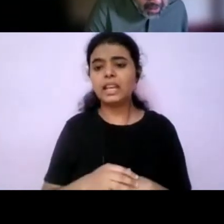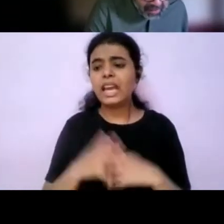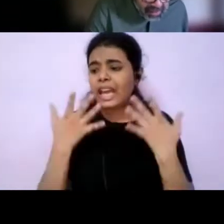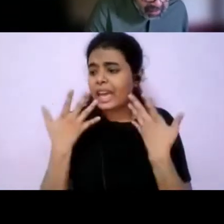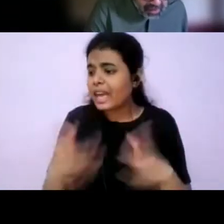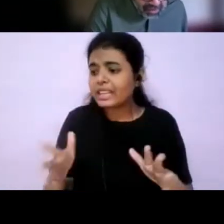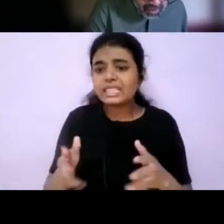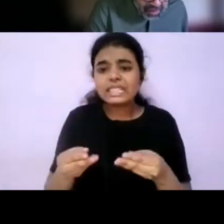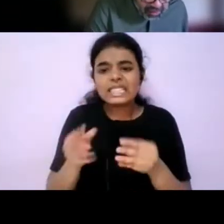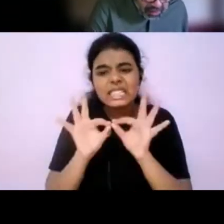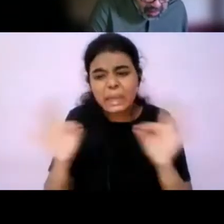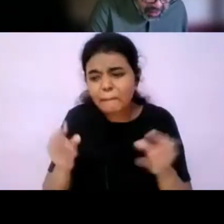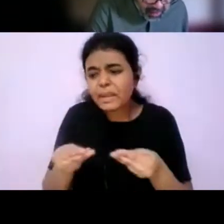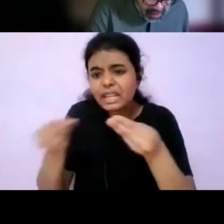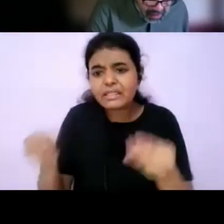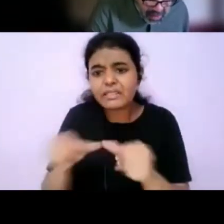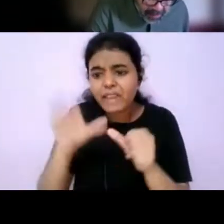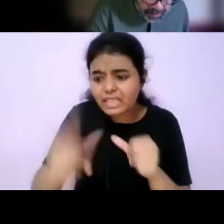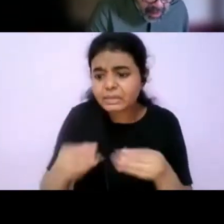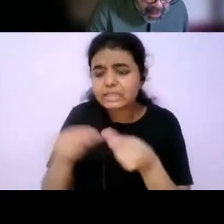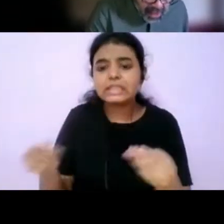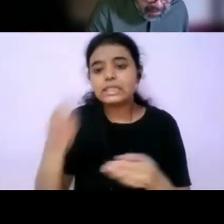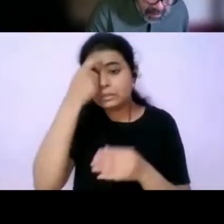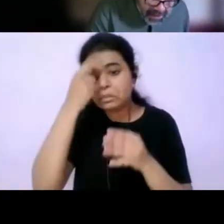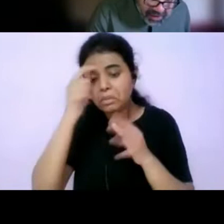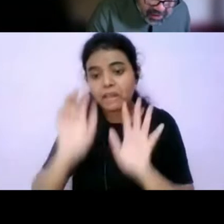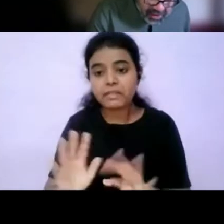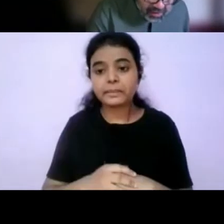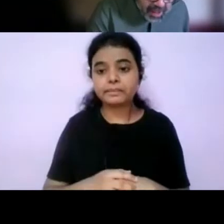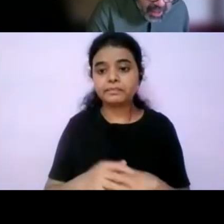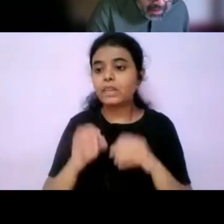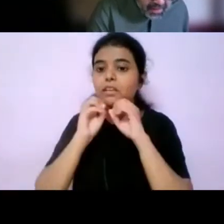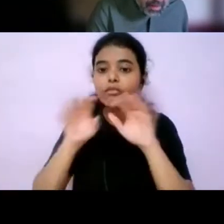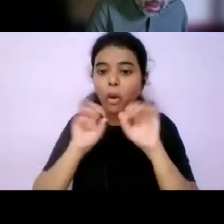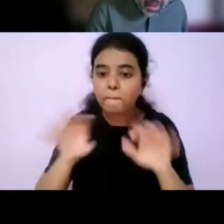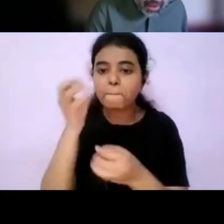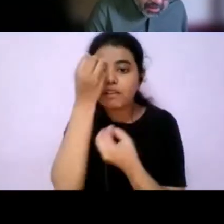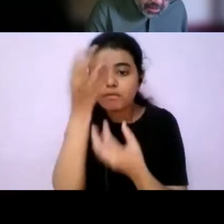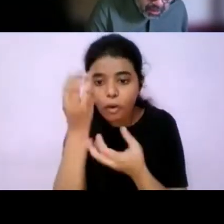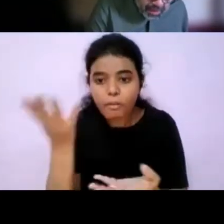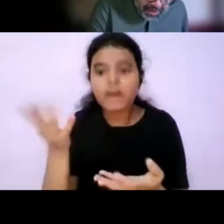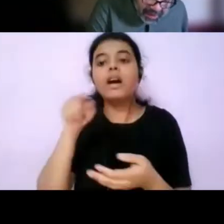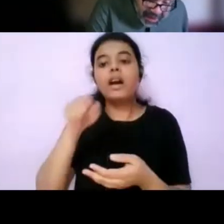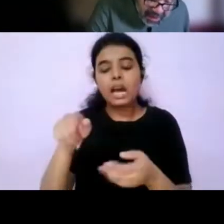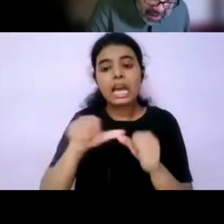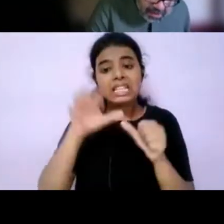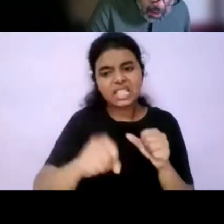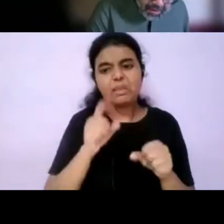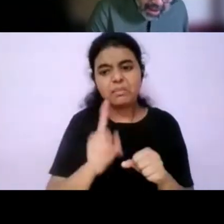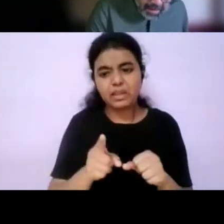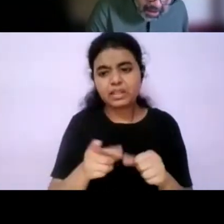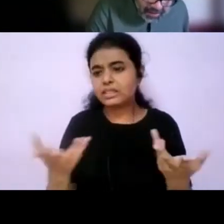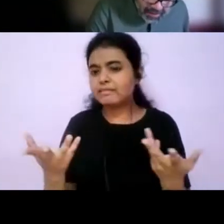everyday activities such as going shopping or getting to work. Information, she says, is rarely available in accessible formats. There's